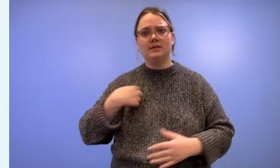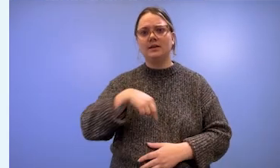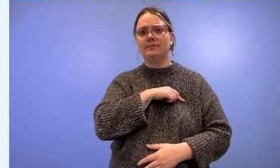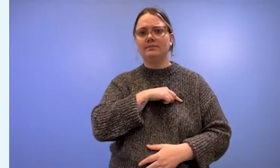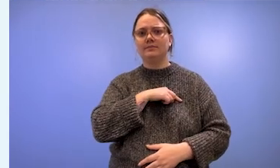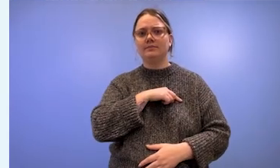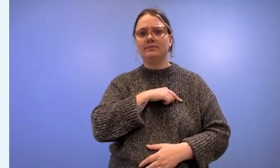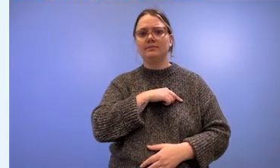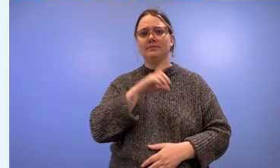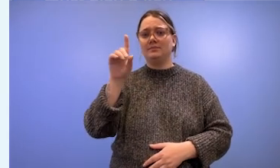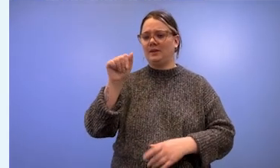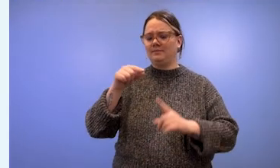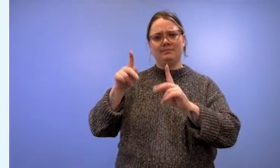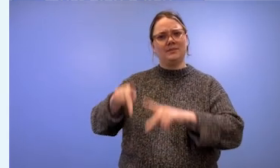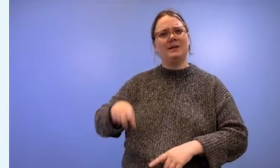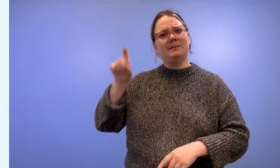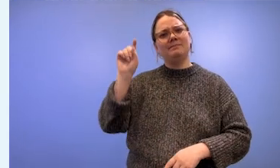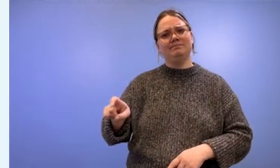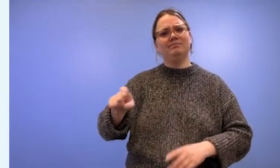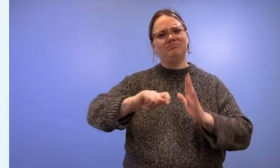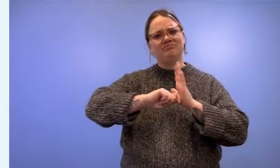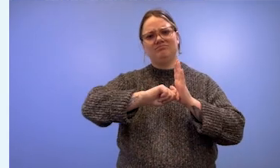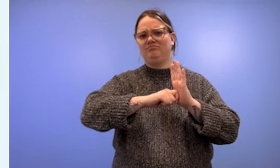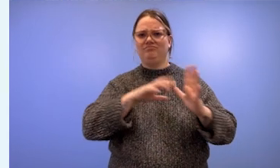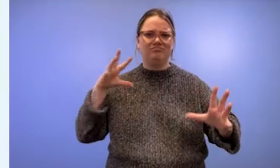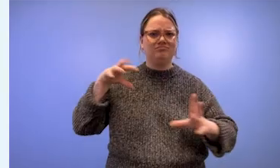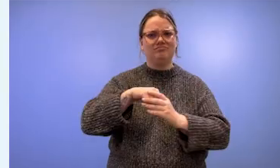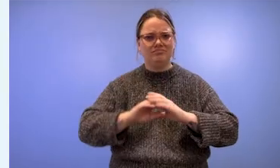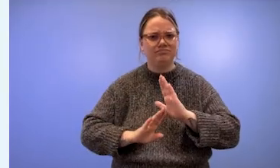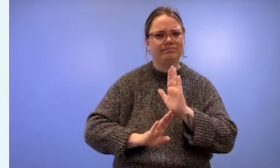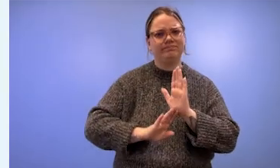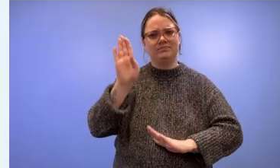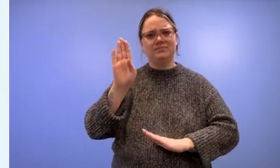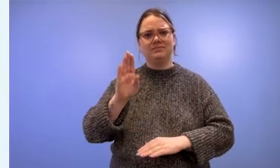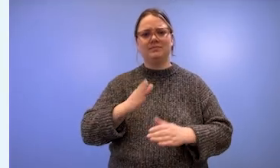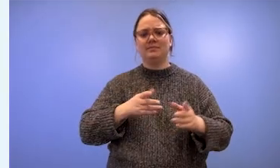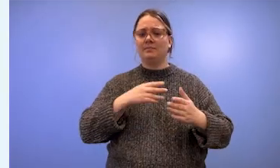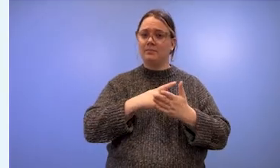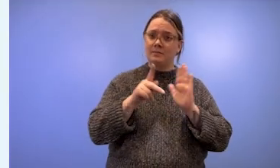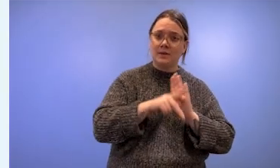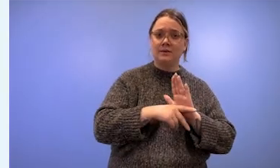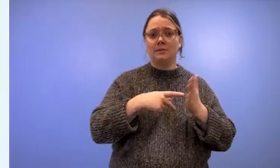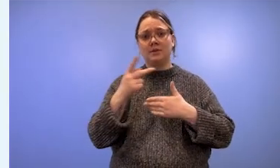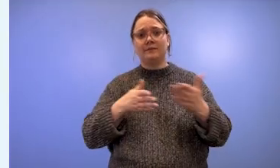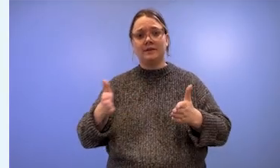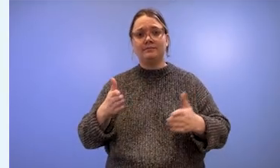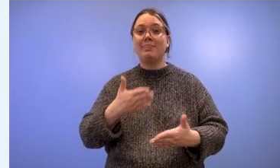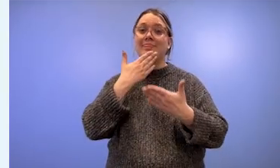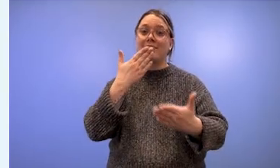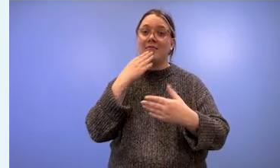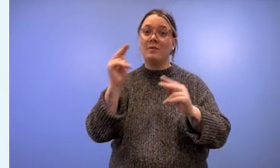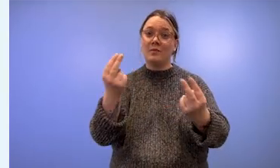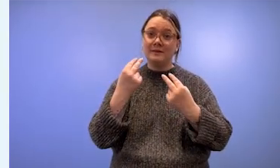key role in developing policies, programs, and services. All right, thank you. And the image on the